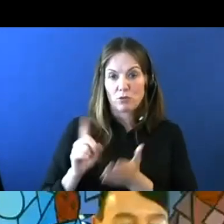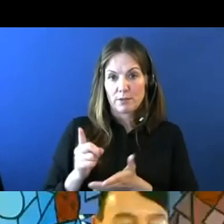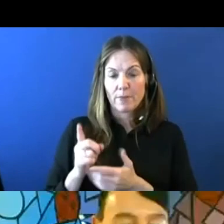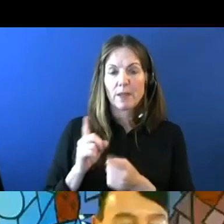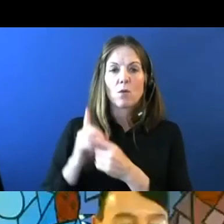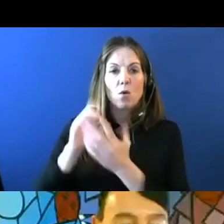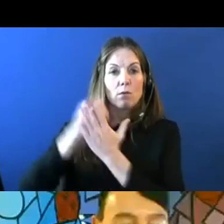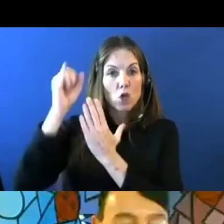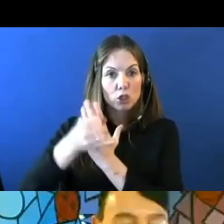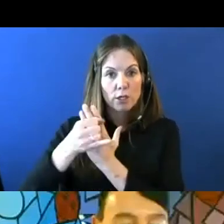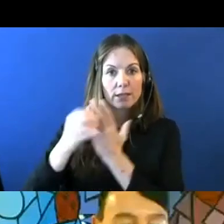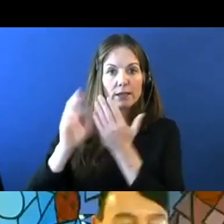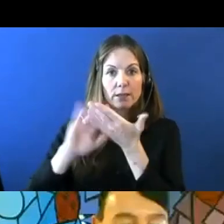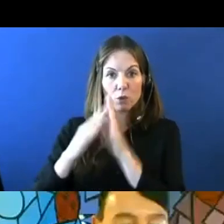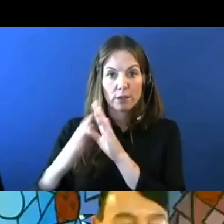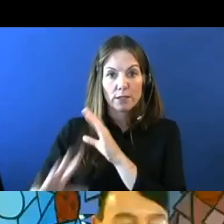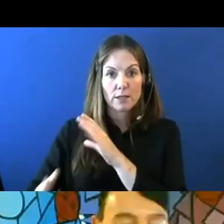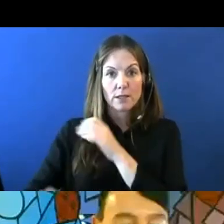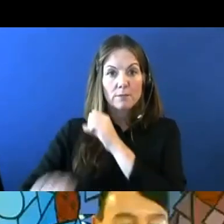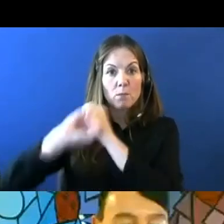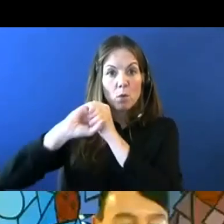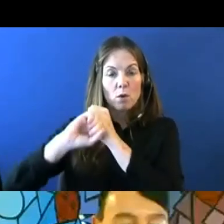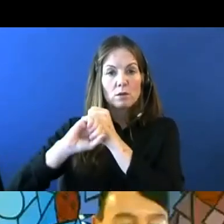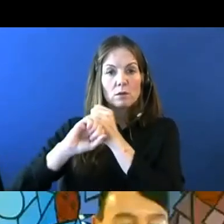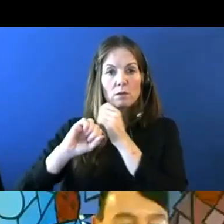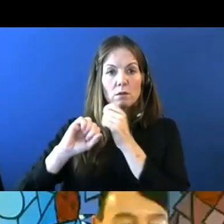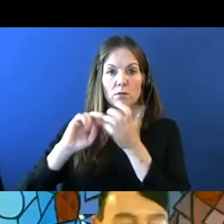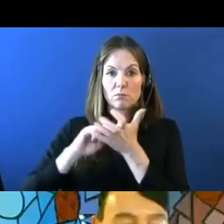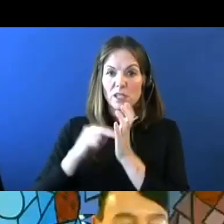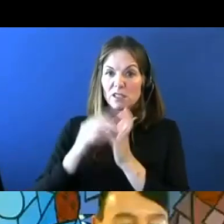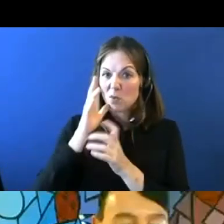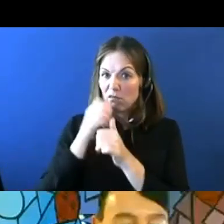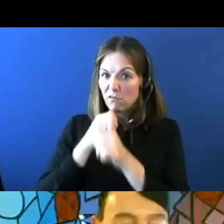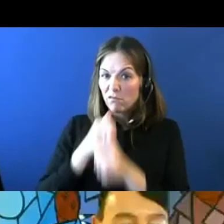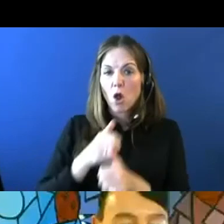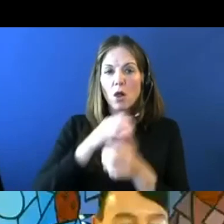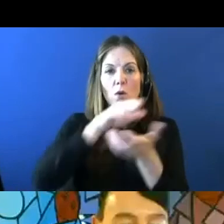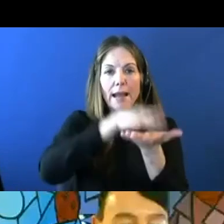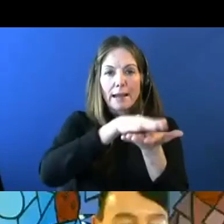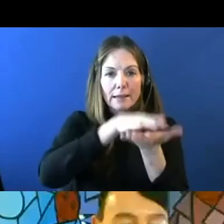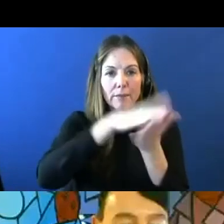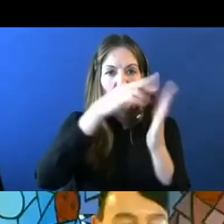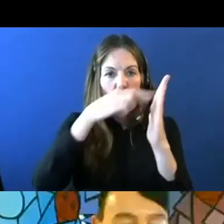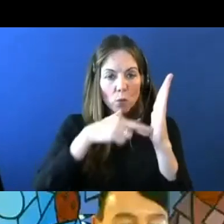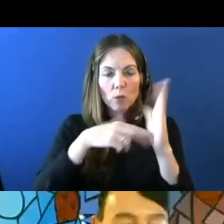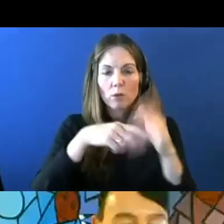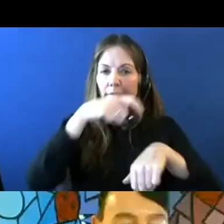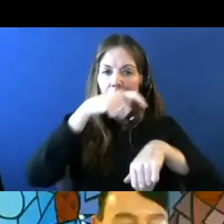requested, that doesn't necessarily mean that it'll happen on our academic timeline. It doesn't necessarily mean that we